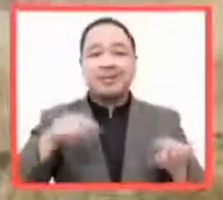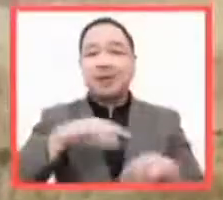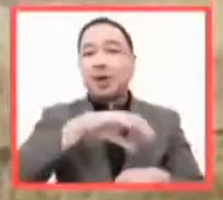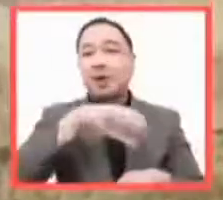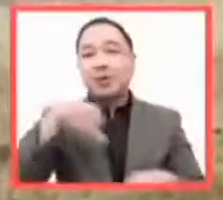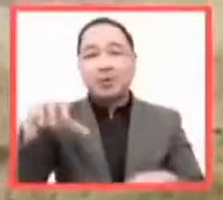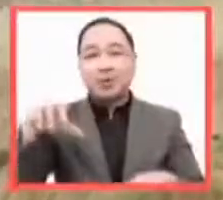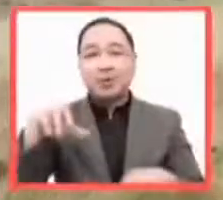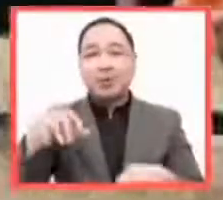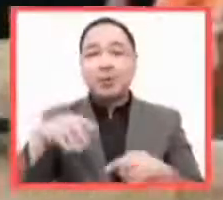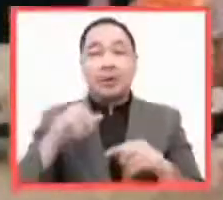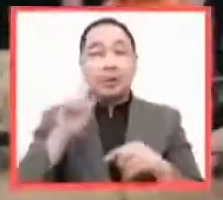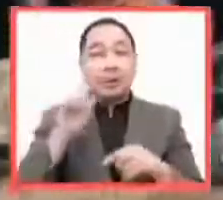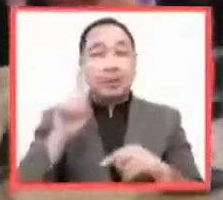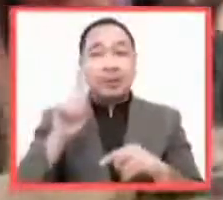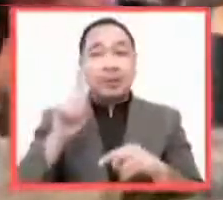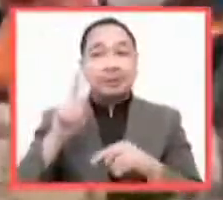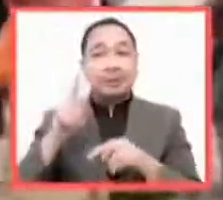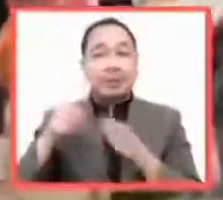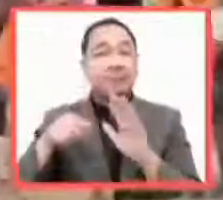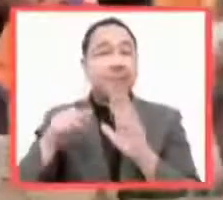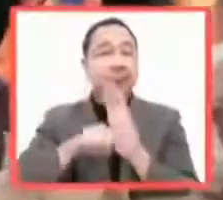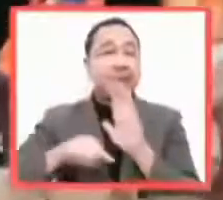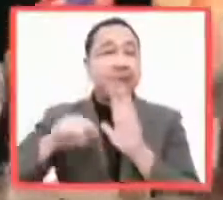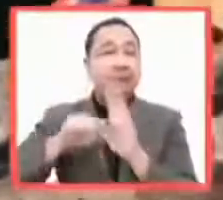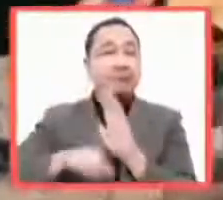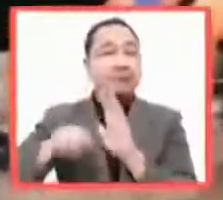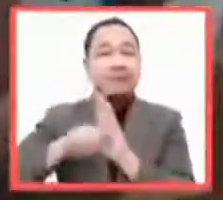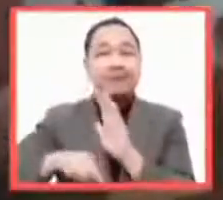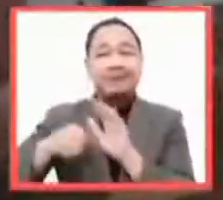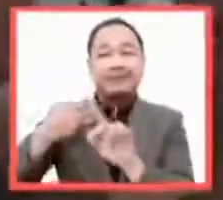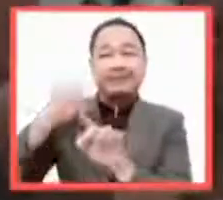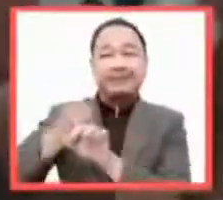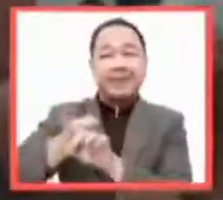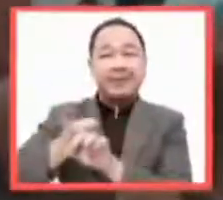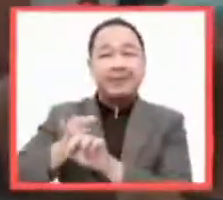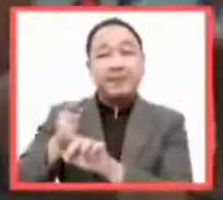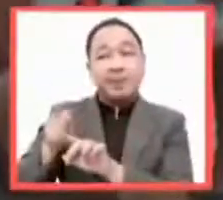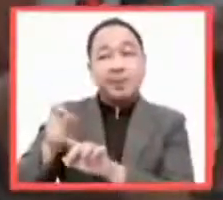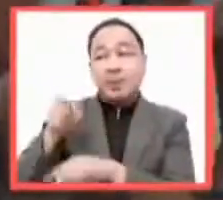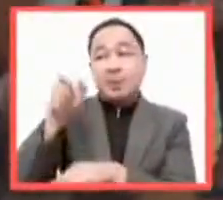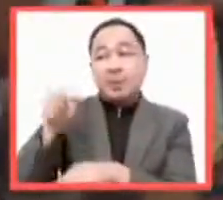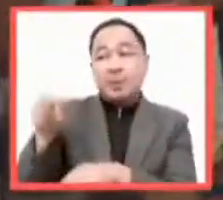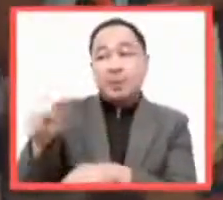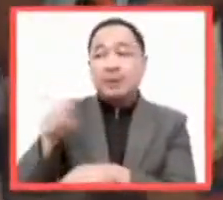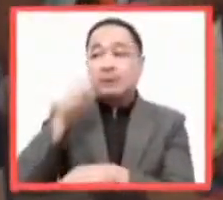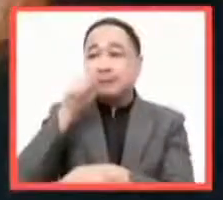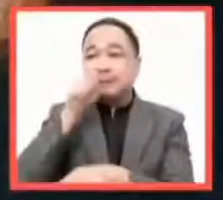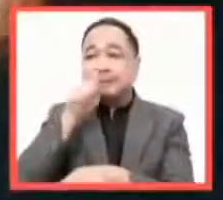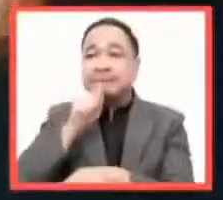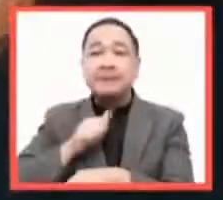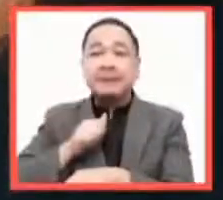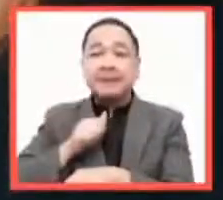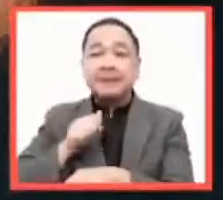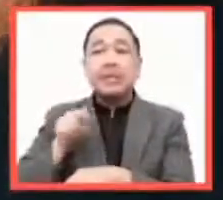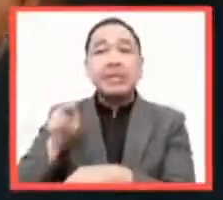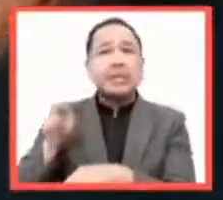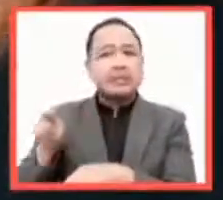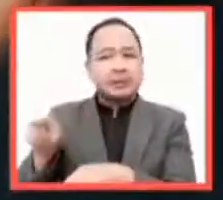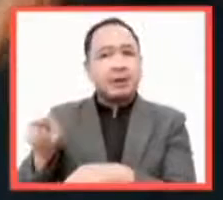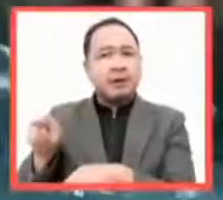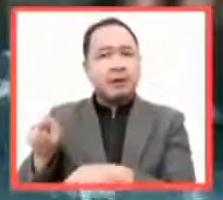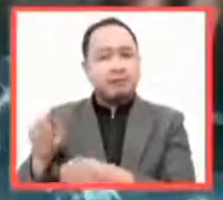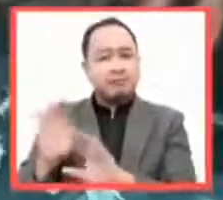greatest injustice here is that those who suffer the most are those the